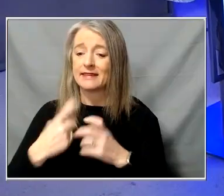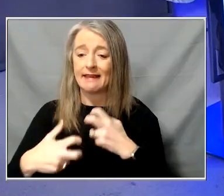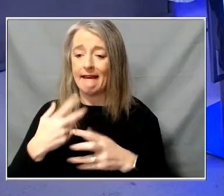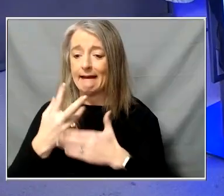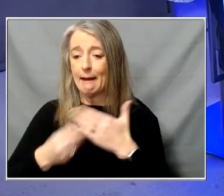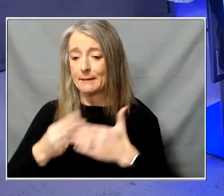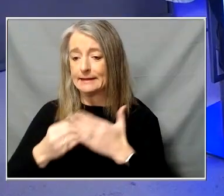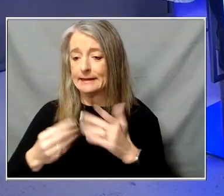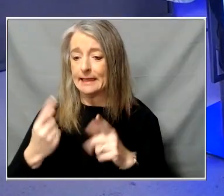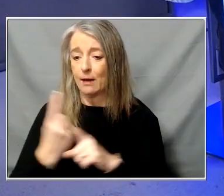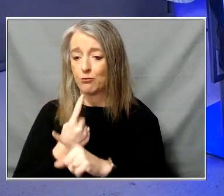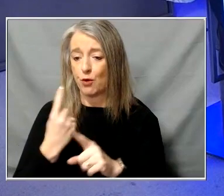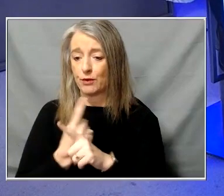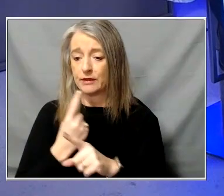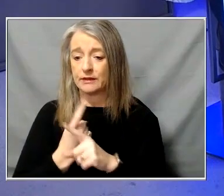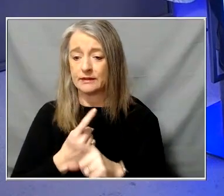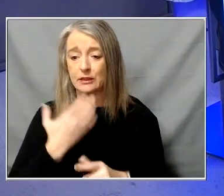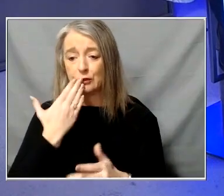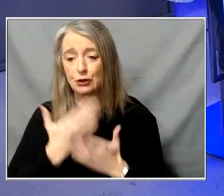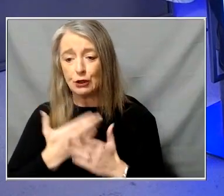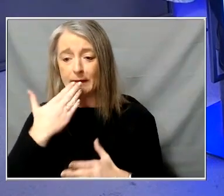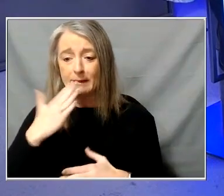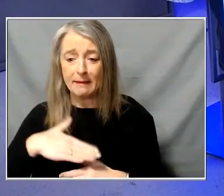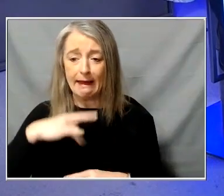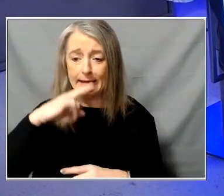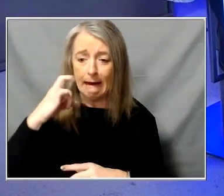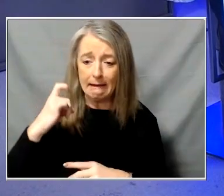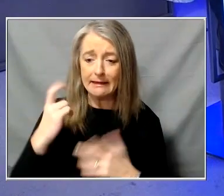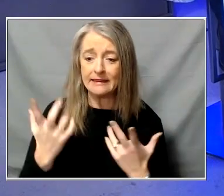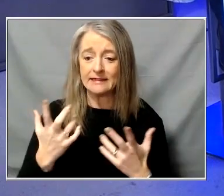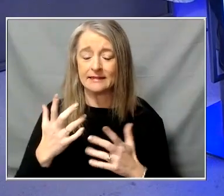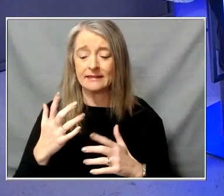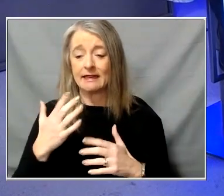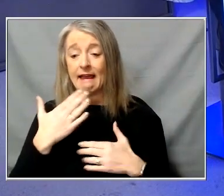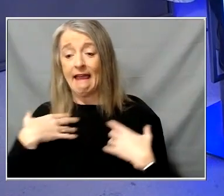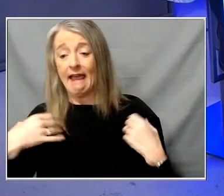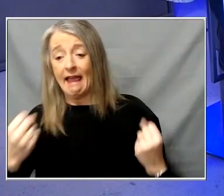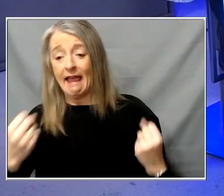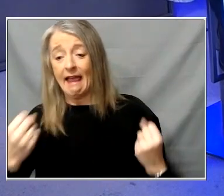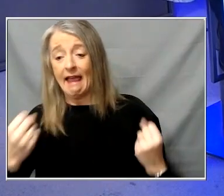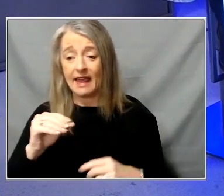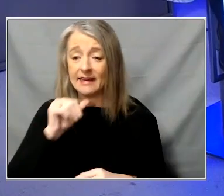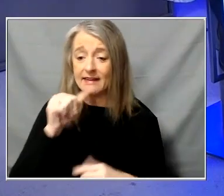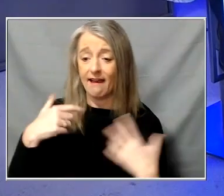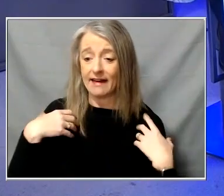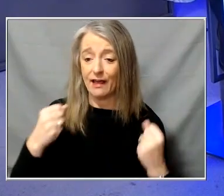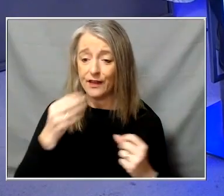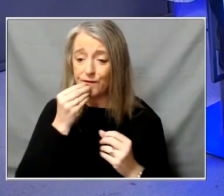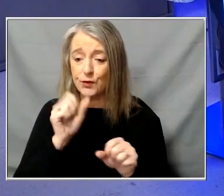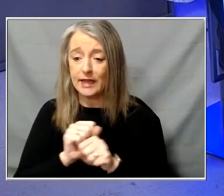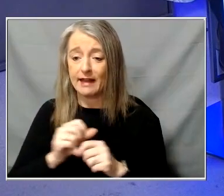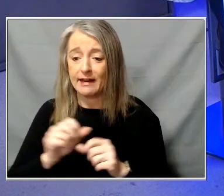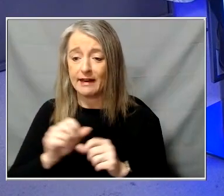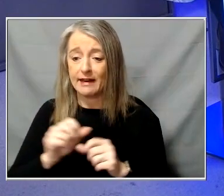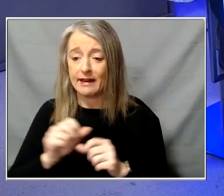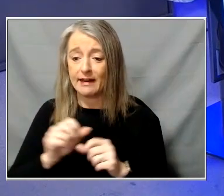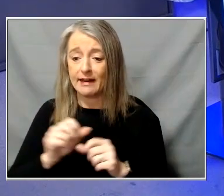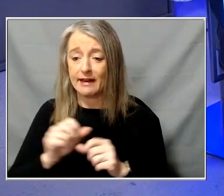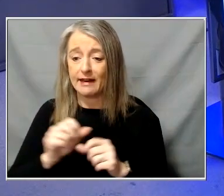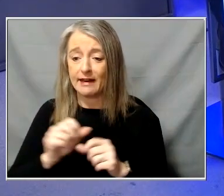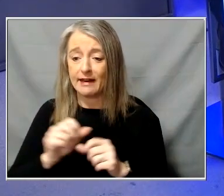said the good, the bad, and the ugly, the healthy stuff and the non-healthy stuff. Can affect your gallbladder. Yes. Okay, so we want to make sure that you can get connected to